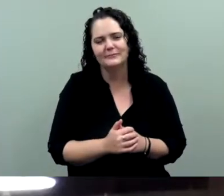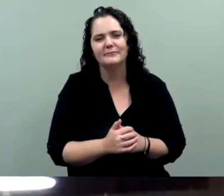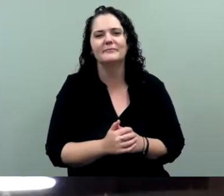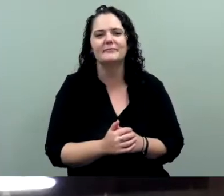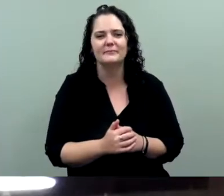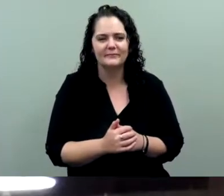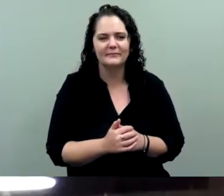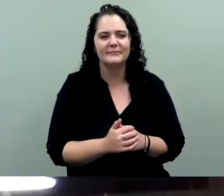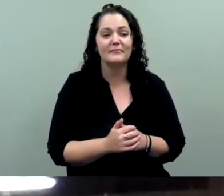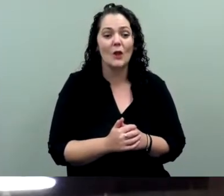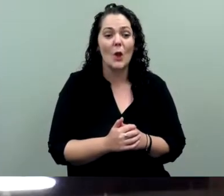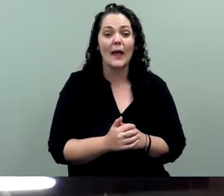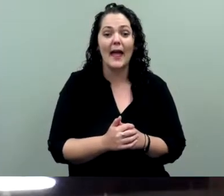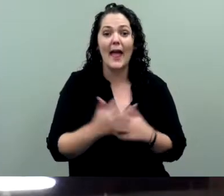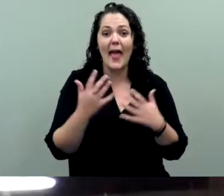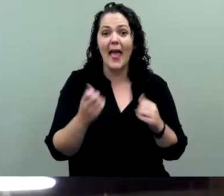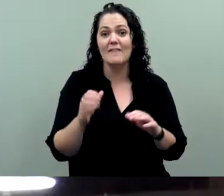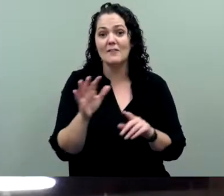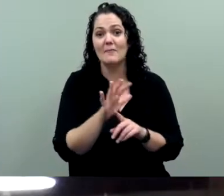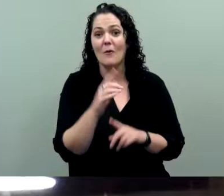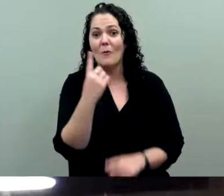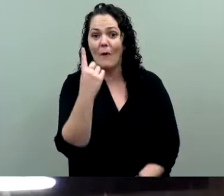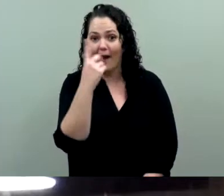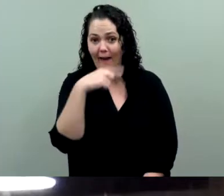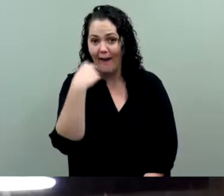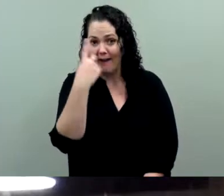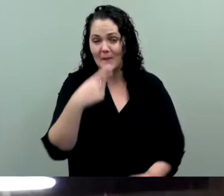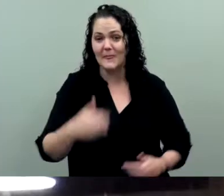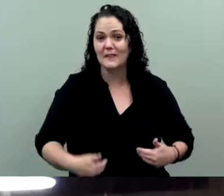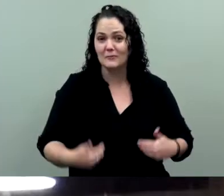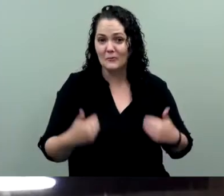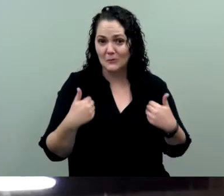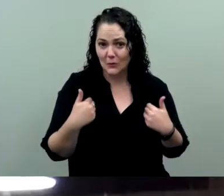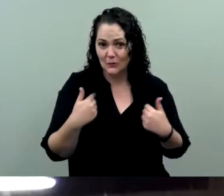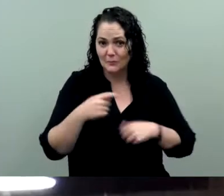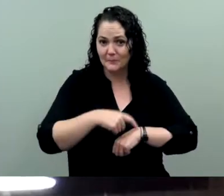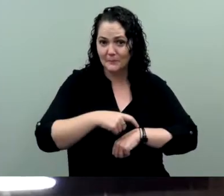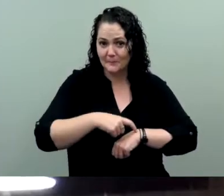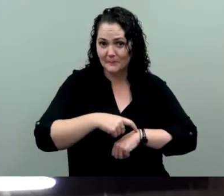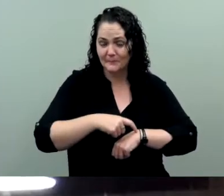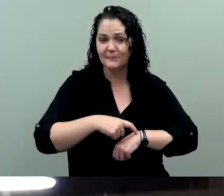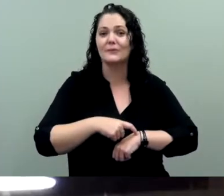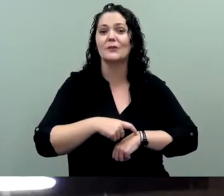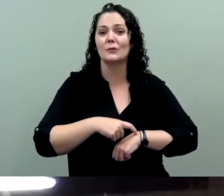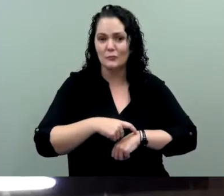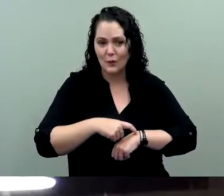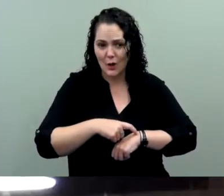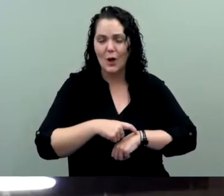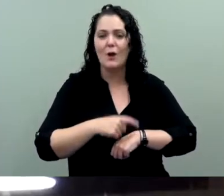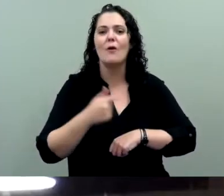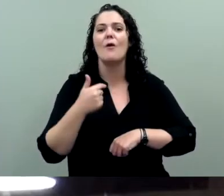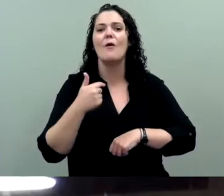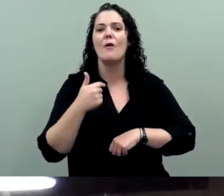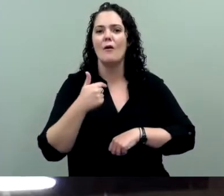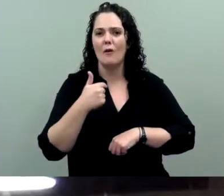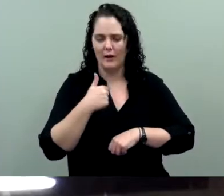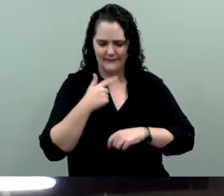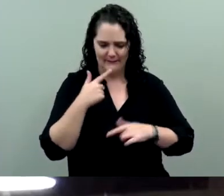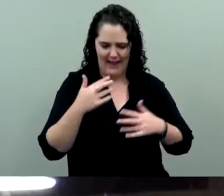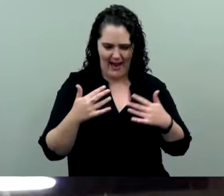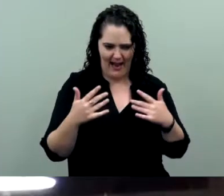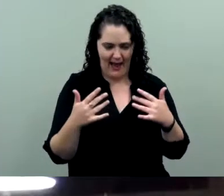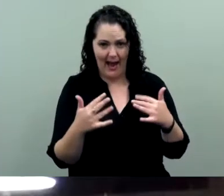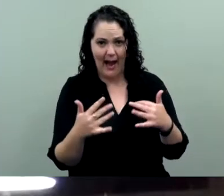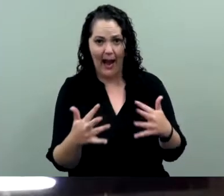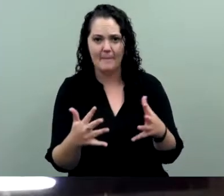into it. We've got about an hour together here this morning, and I'm going to leave a little bit of the time at the end to throw it back to the team that's over